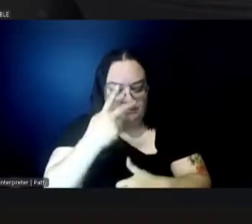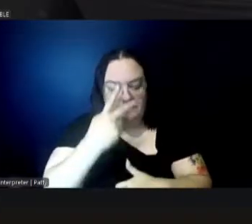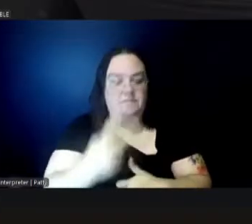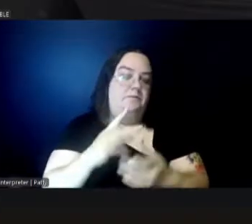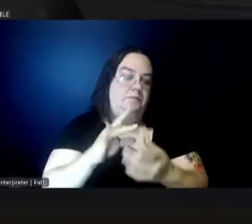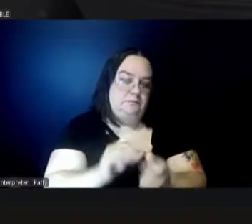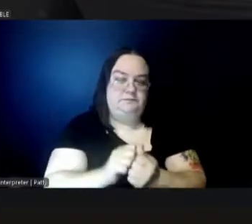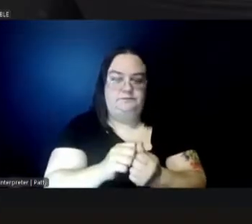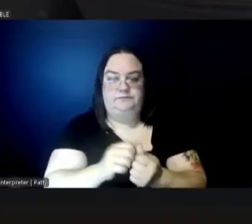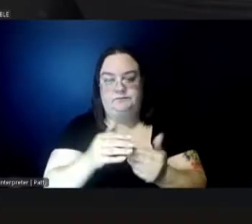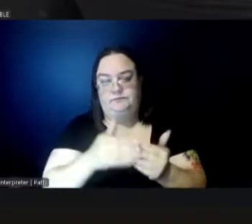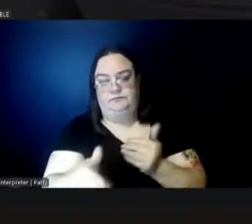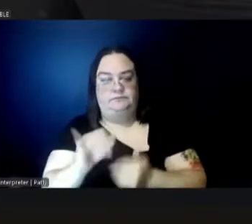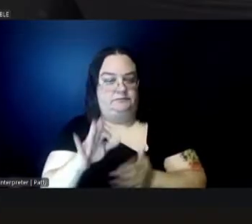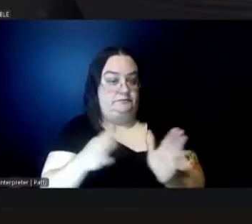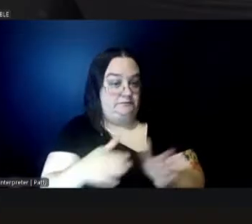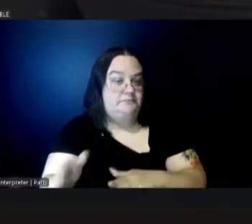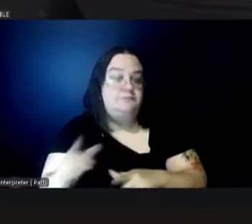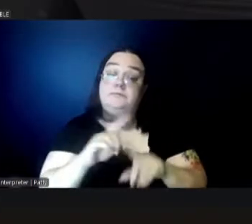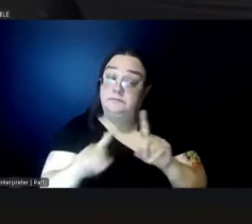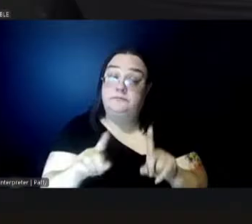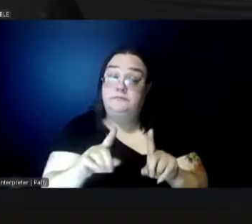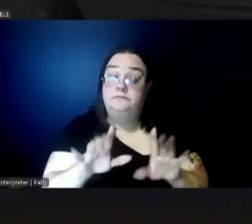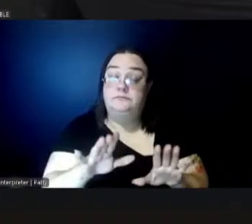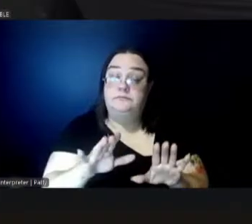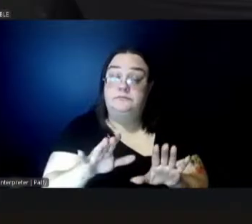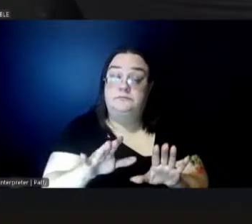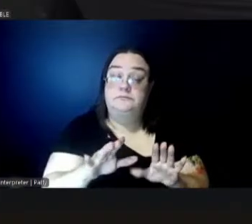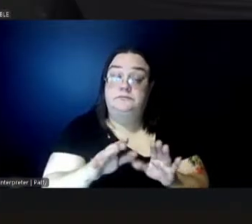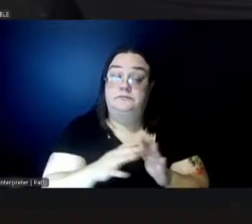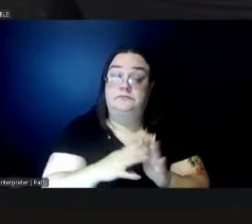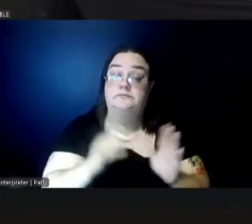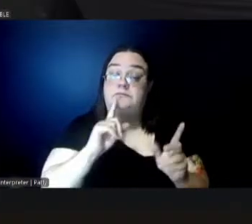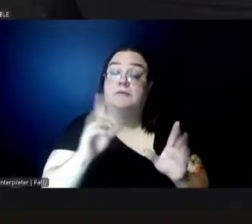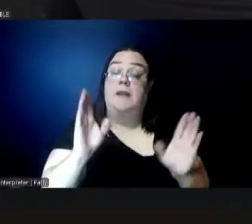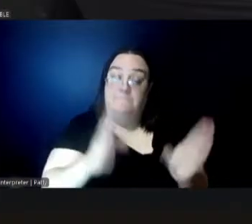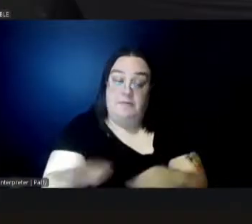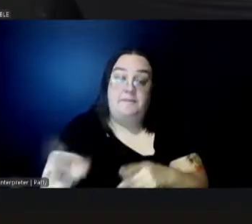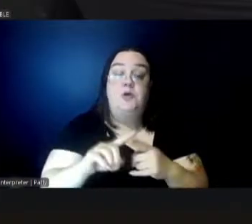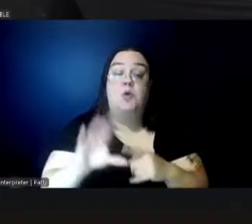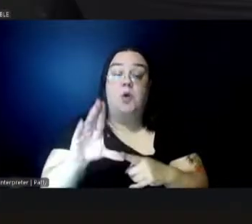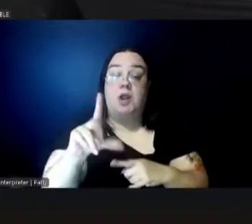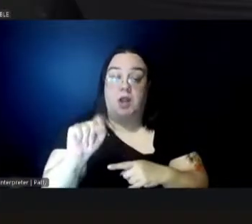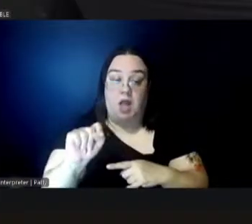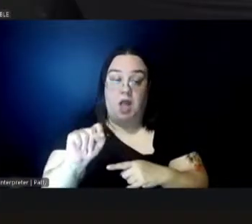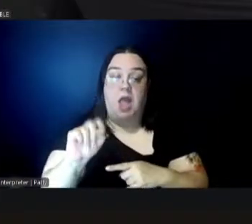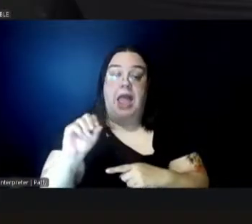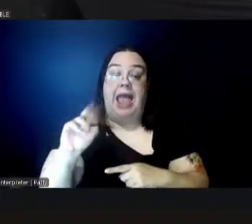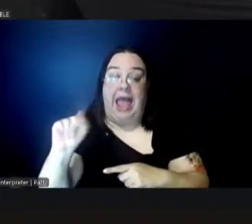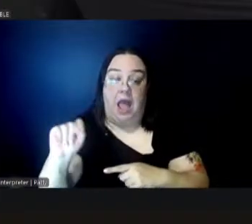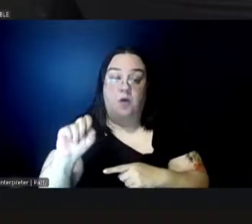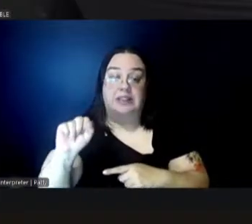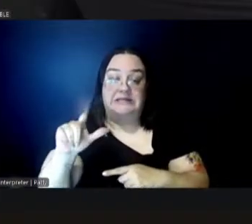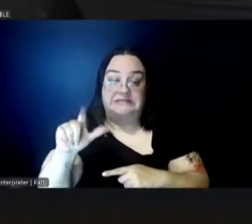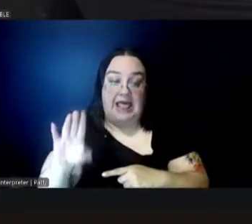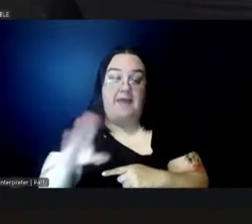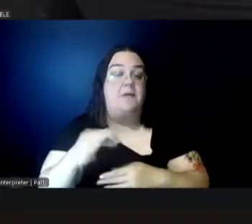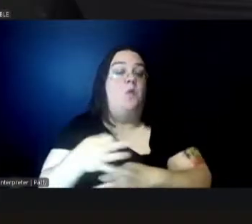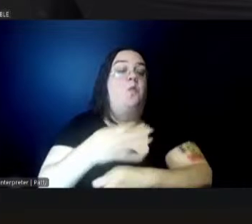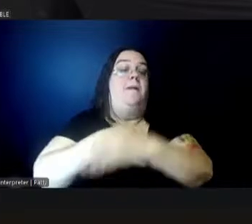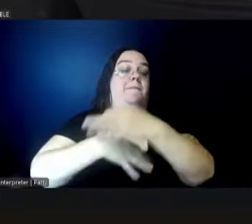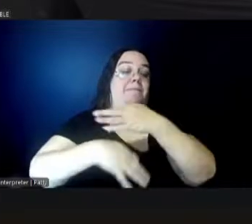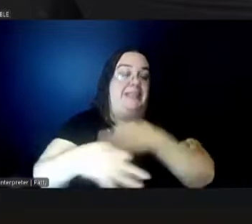of the plan. But they are prepared to cut out the slabs and replace the concrete where the cracks